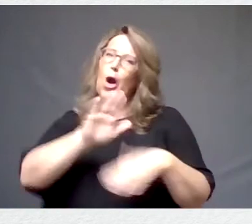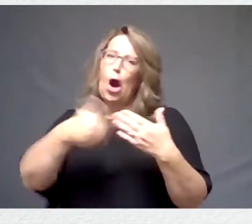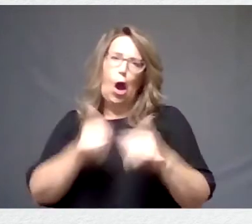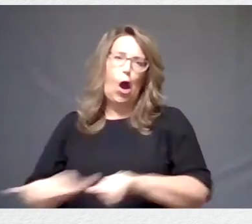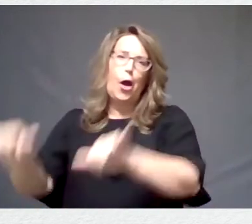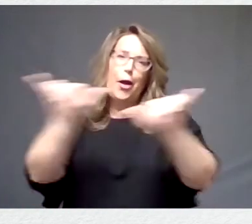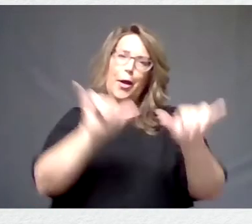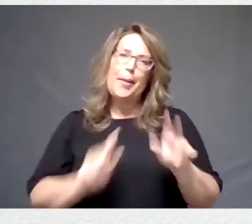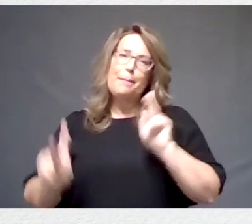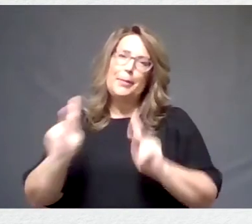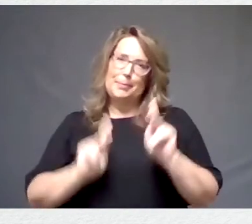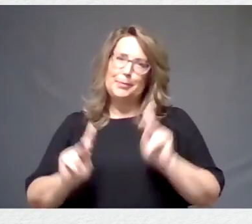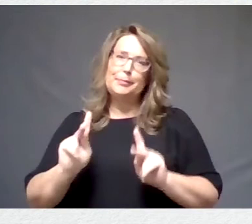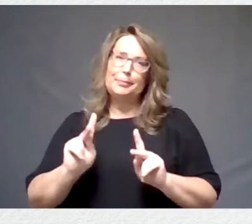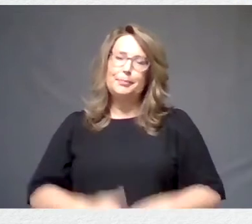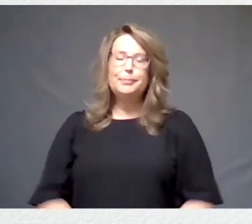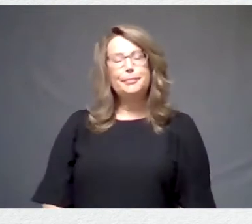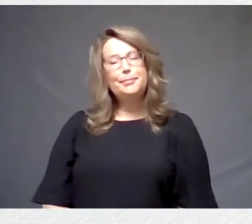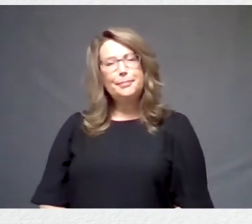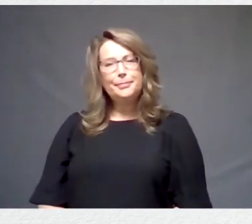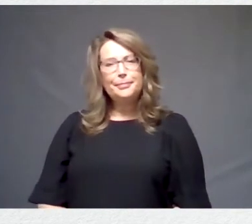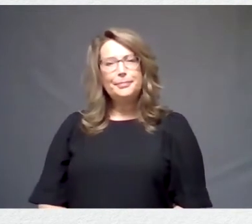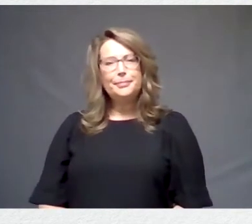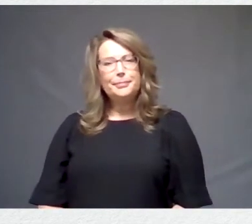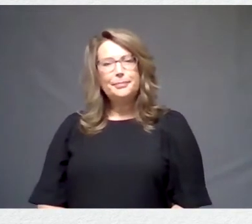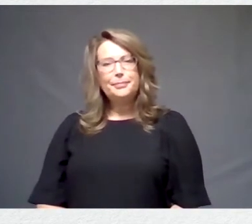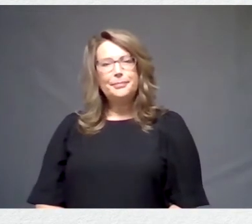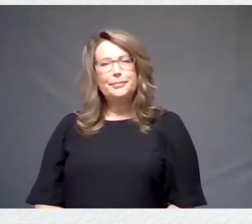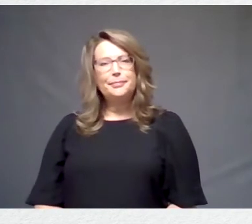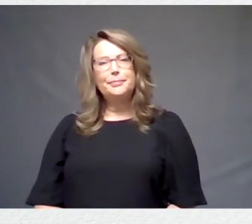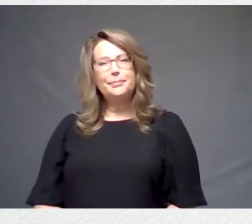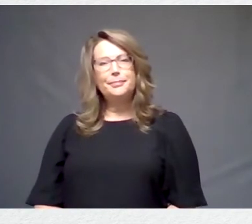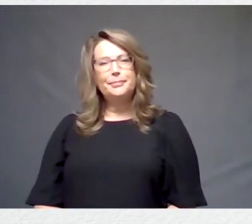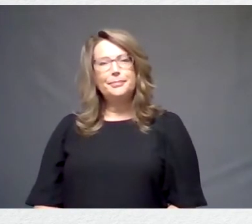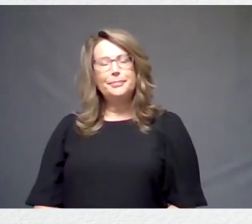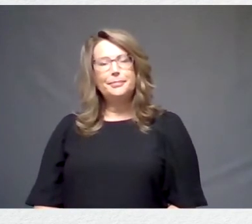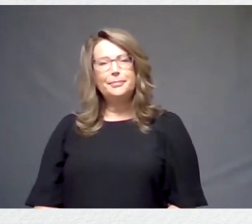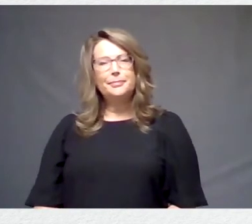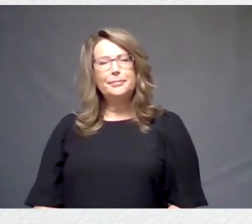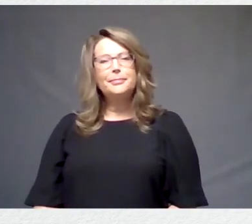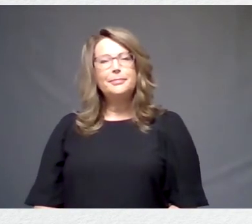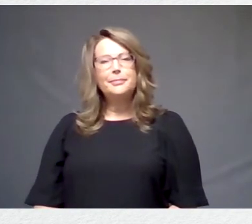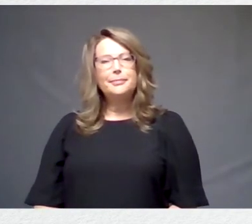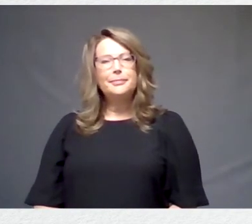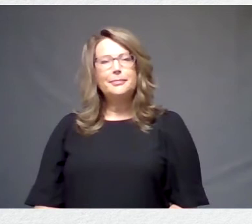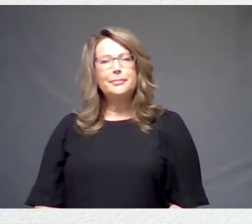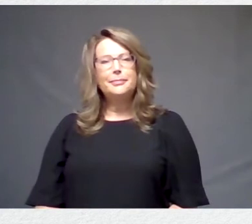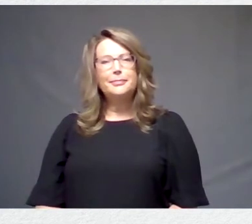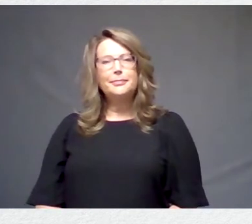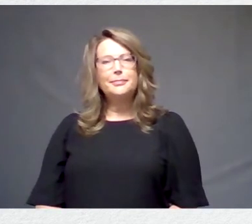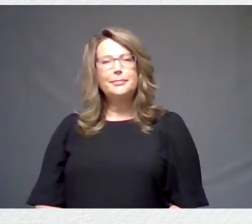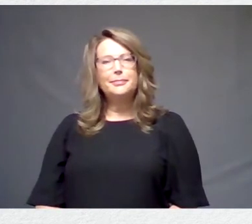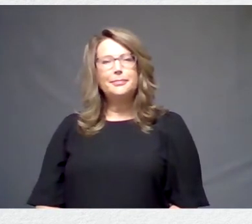Nos podemos ver diferente, actuamos diferente, sonamos diferente, pero no te dejes engañar. Todos somos